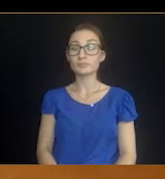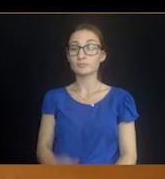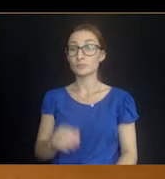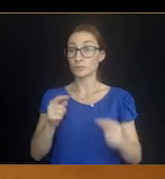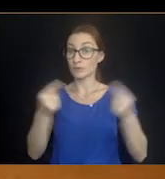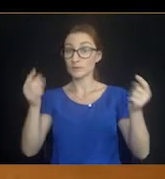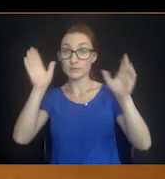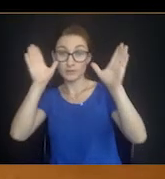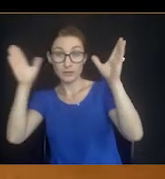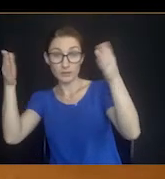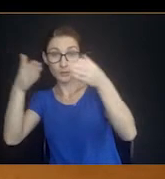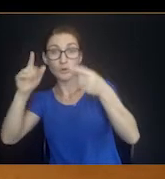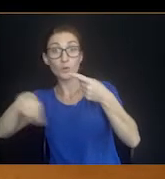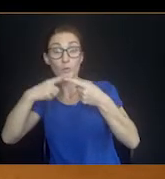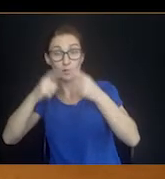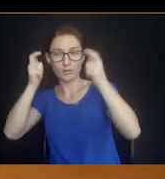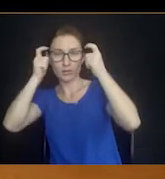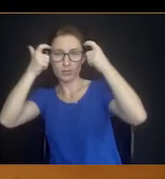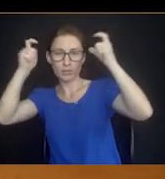don't feel